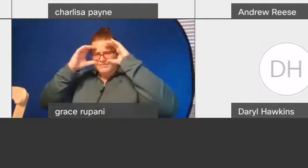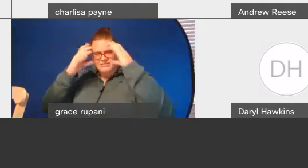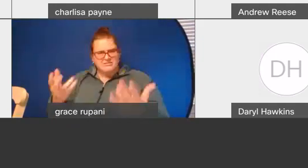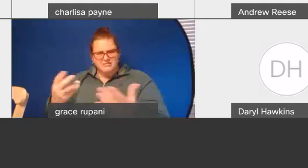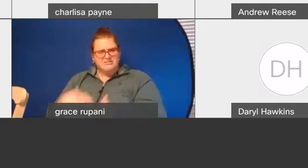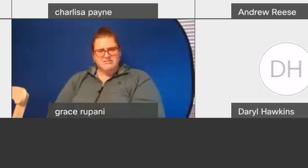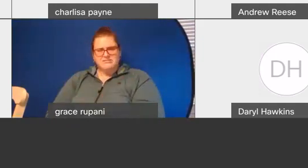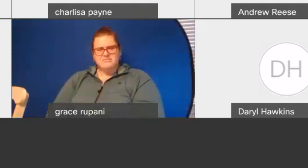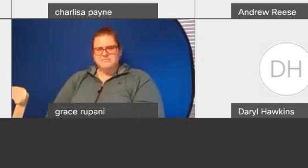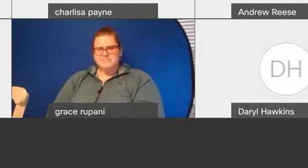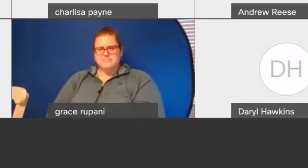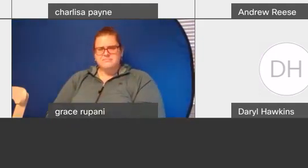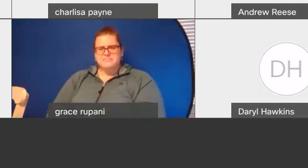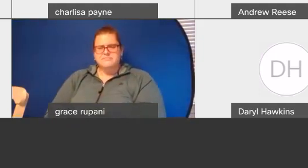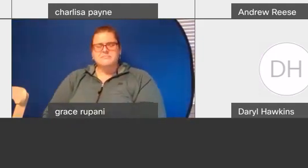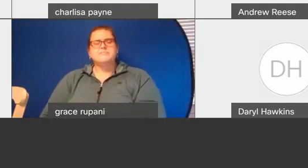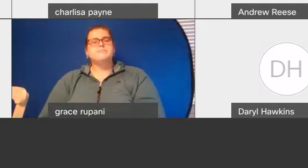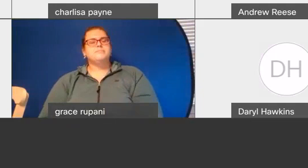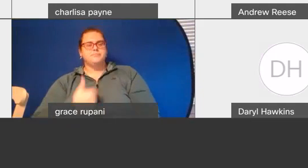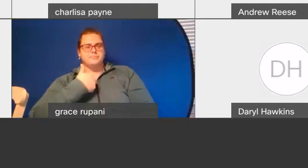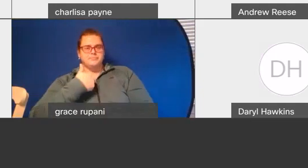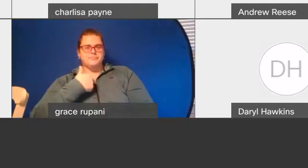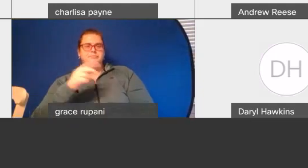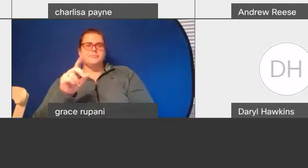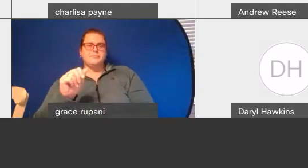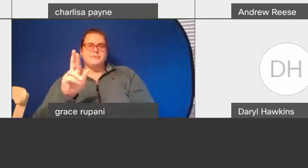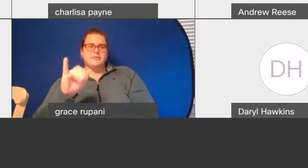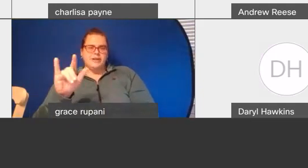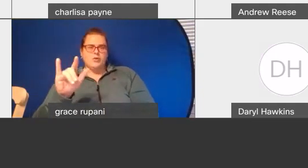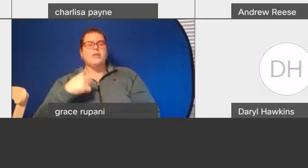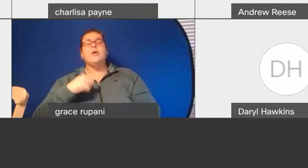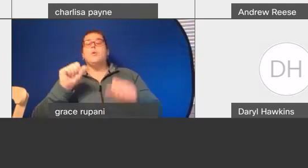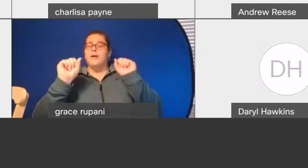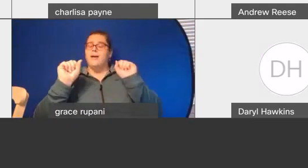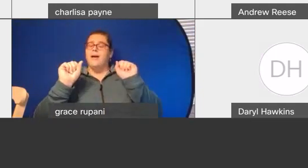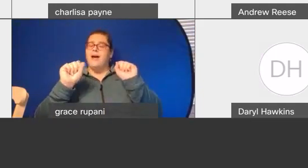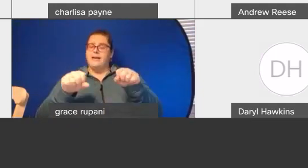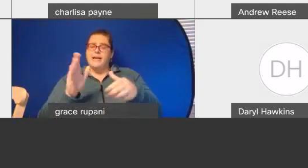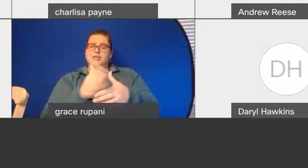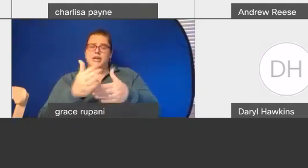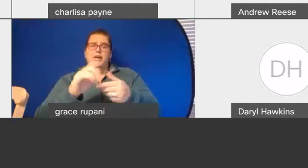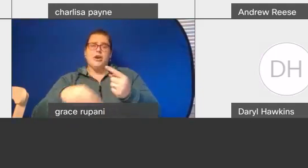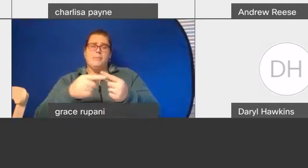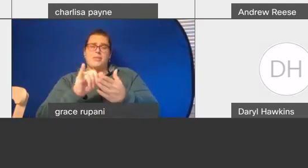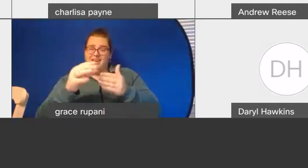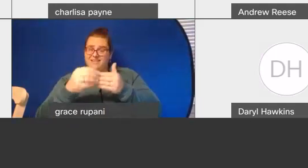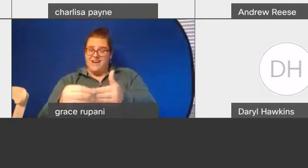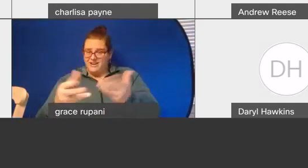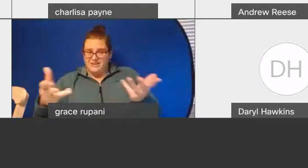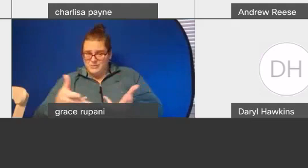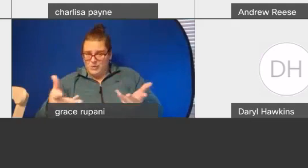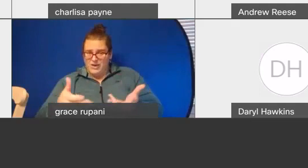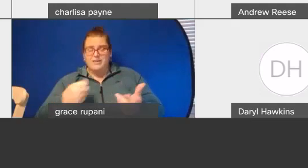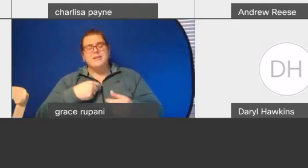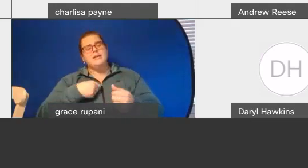Hi, this is DC Health. What I can share about that guidance is, again, a couple of things.